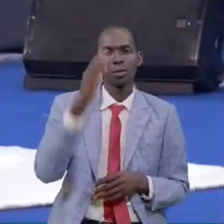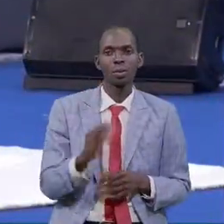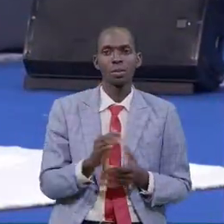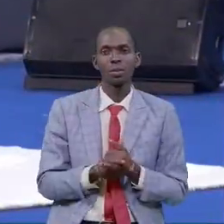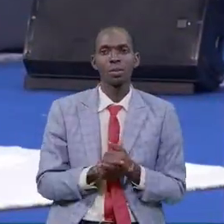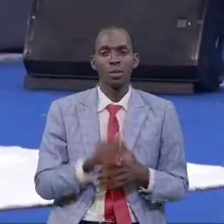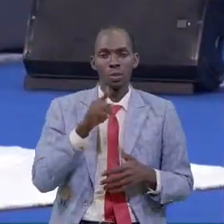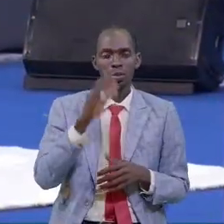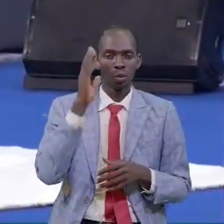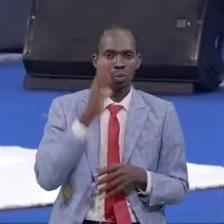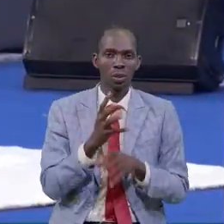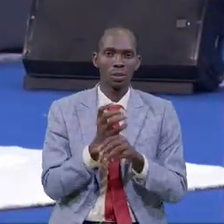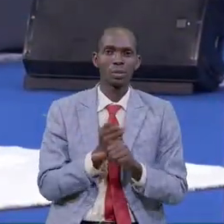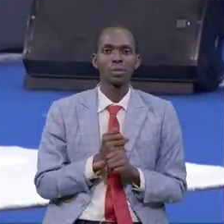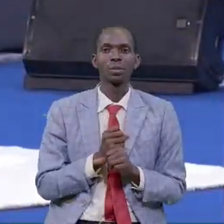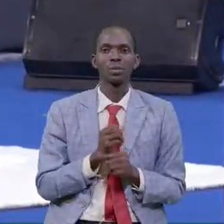receive.